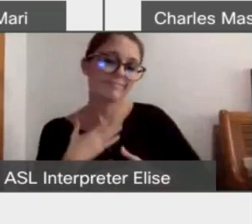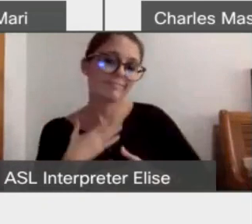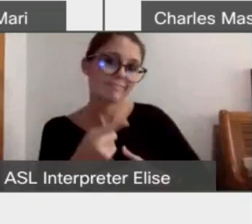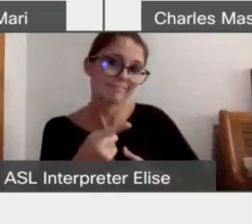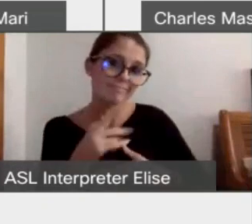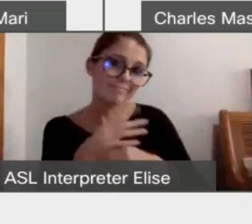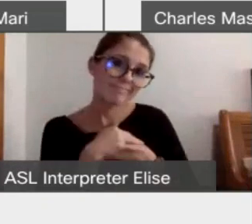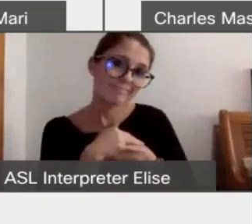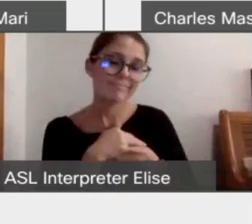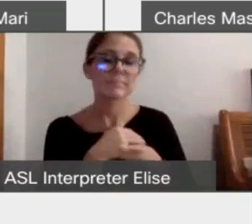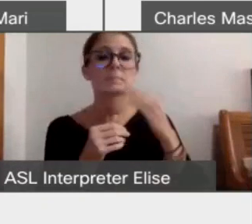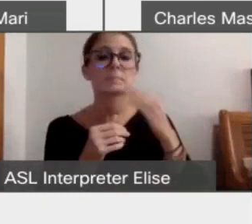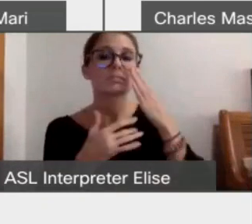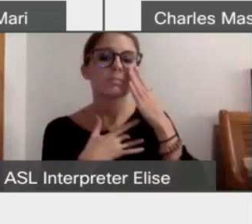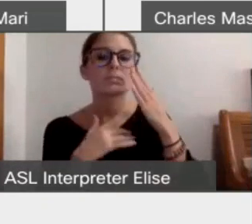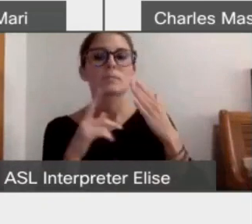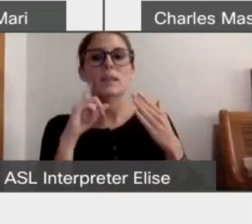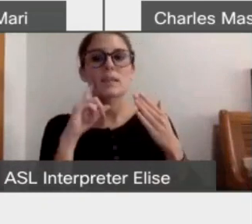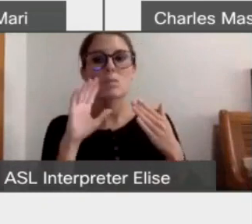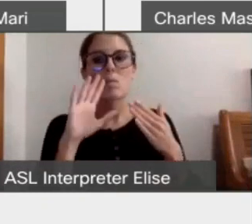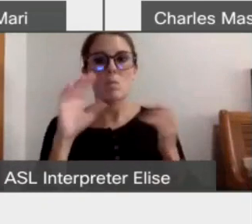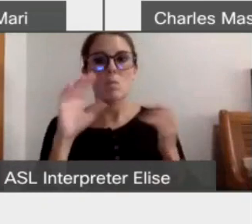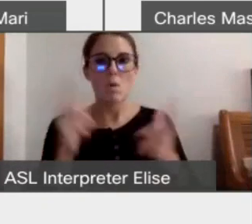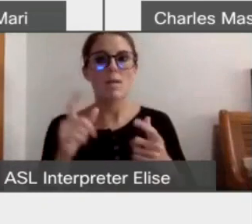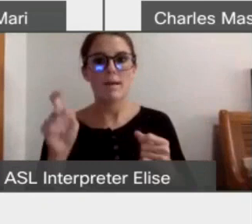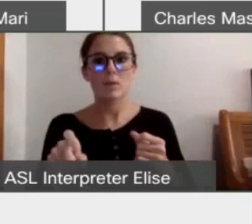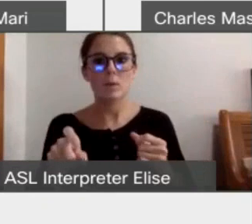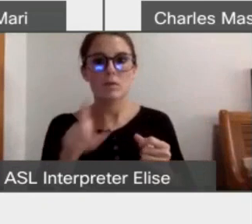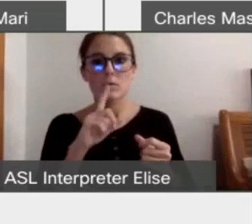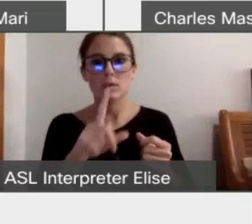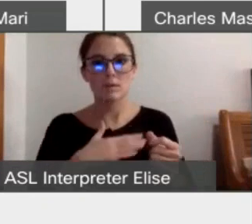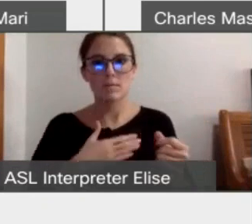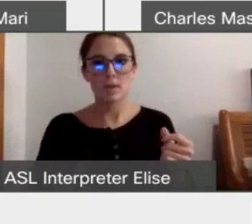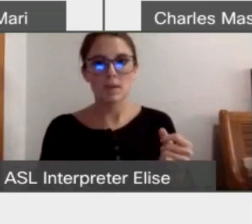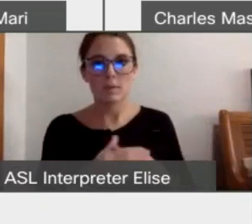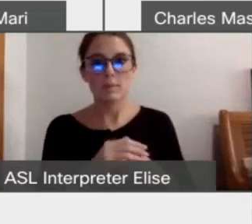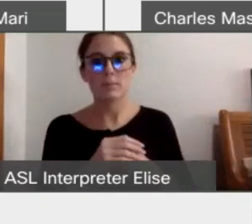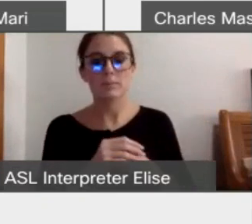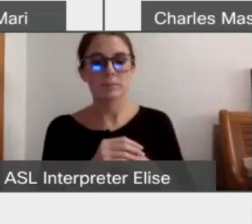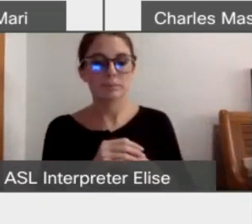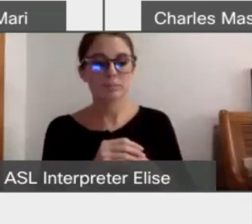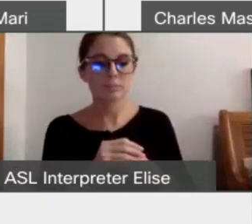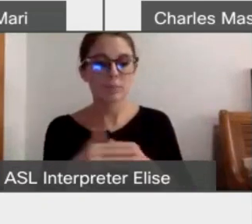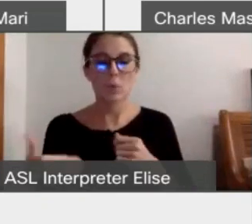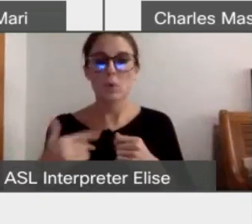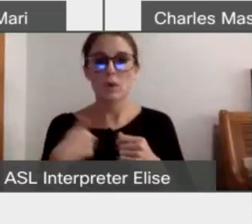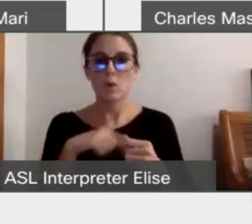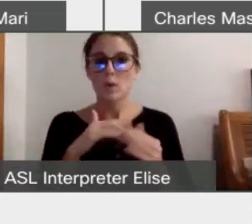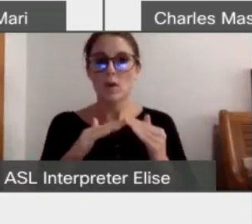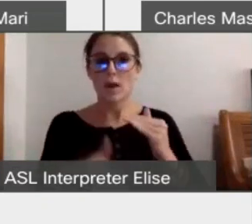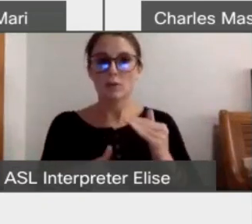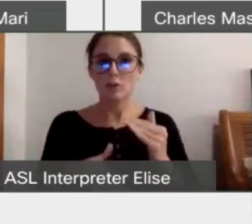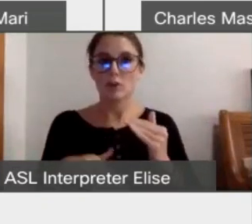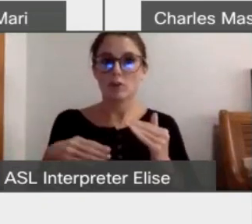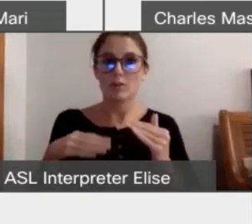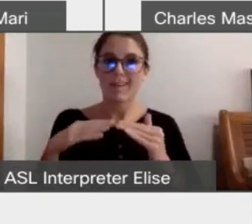air. I think we all have to just really admit that we're underpaying our direct support